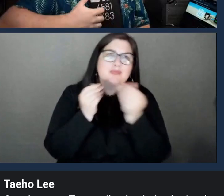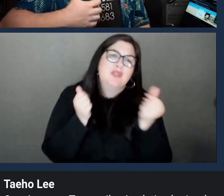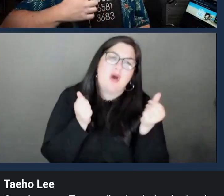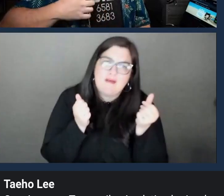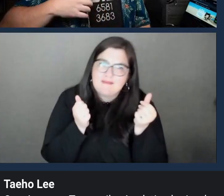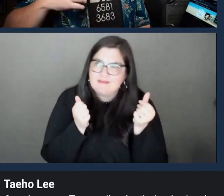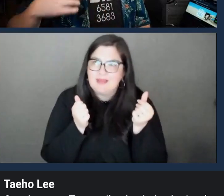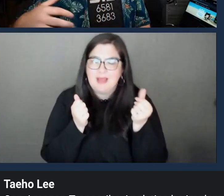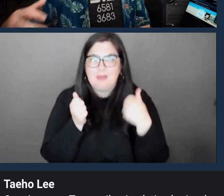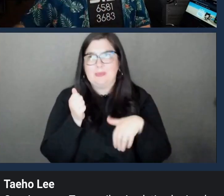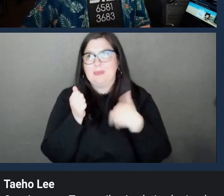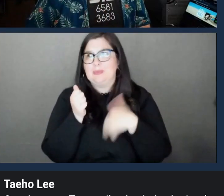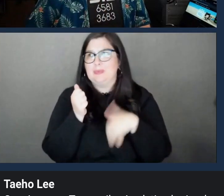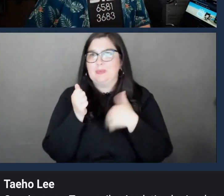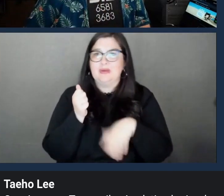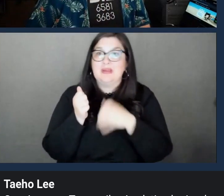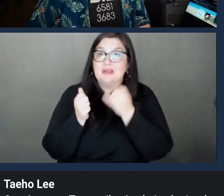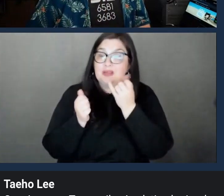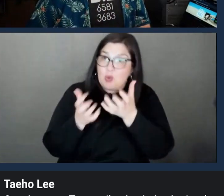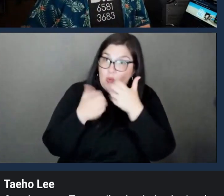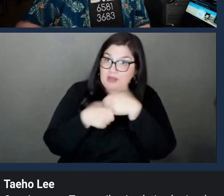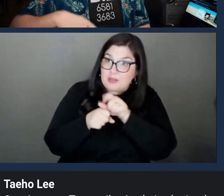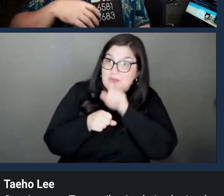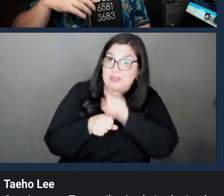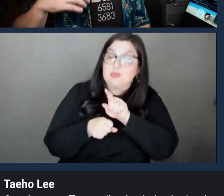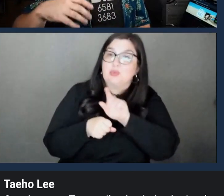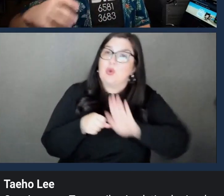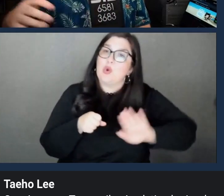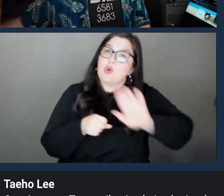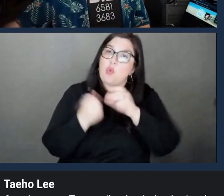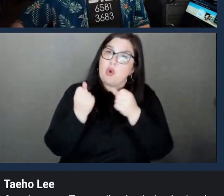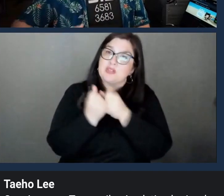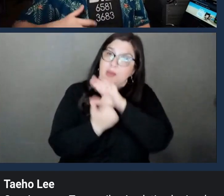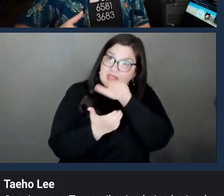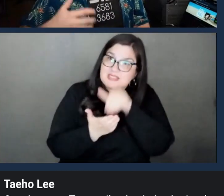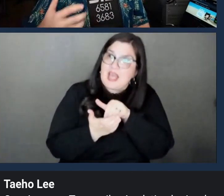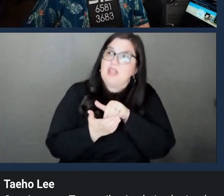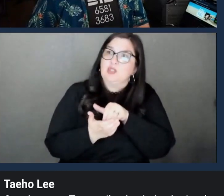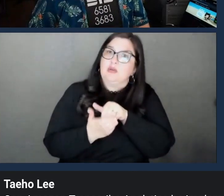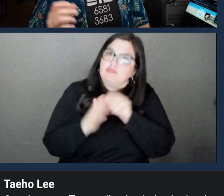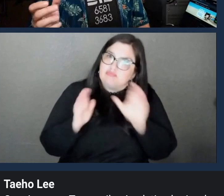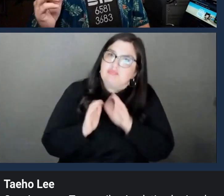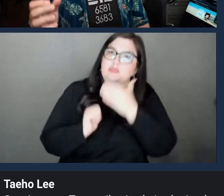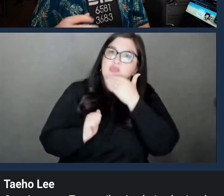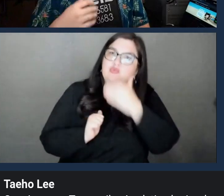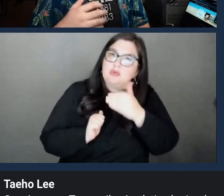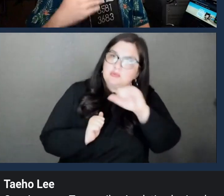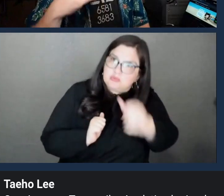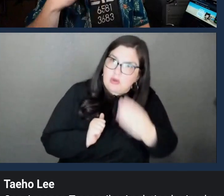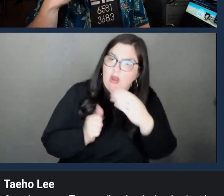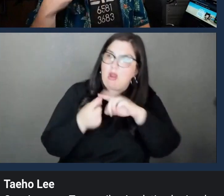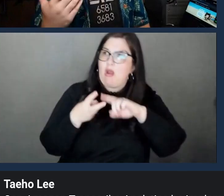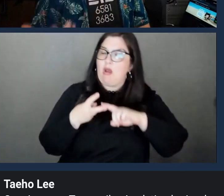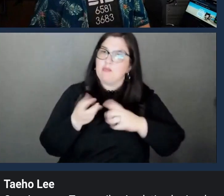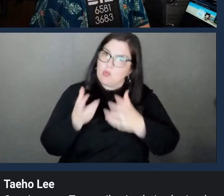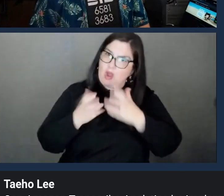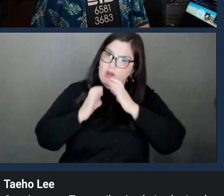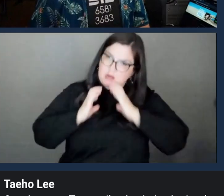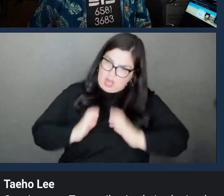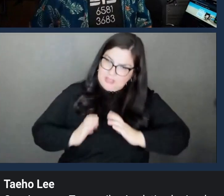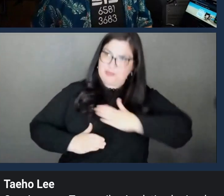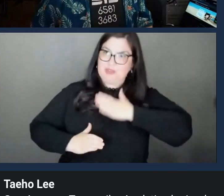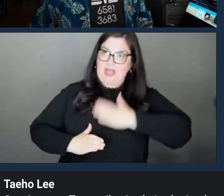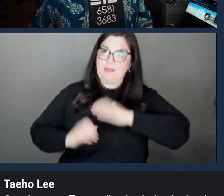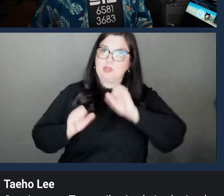problems that you want to make sure that your support center is actually doing a good job and your customers are happy. So I like that you can actually see the